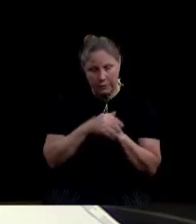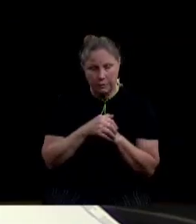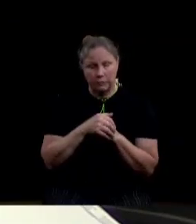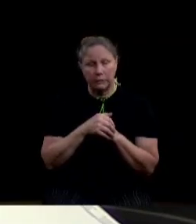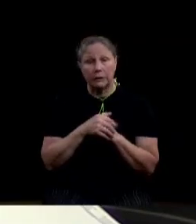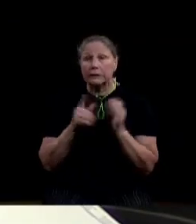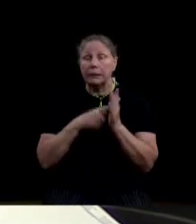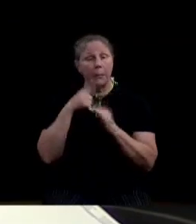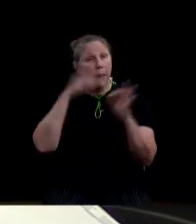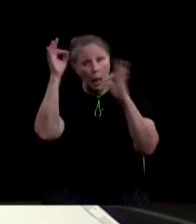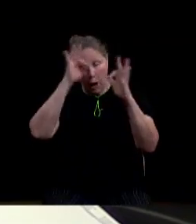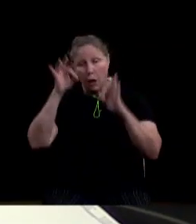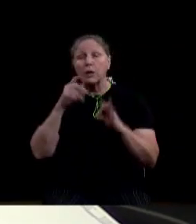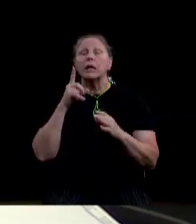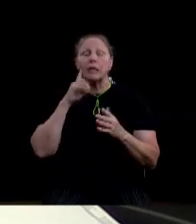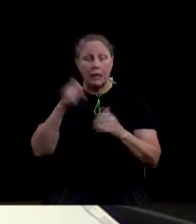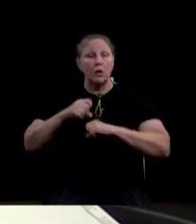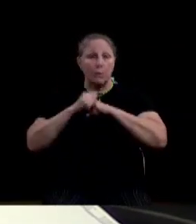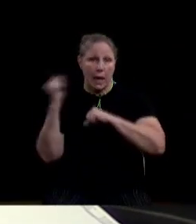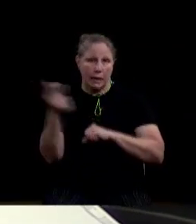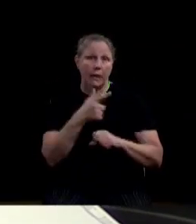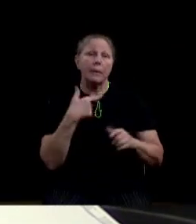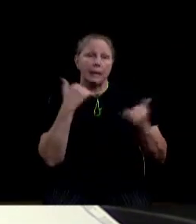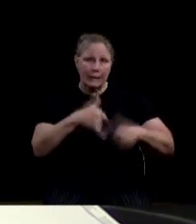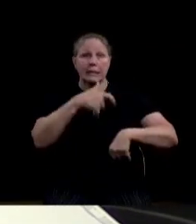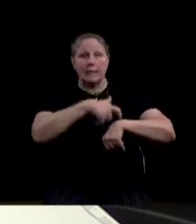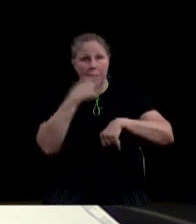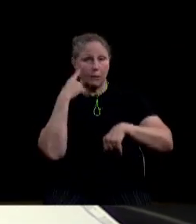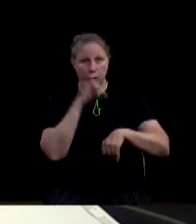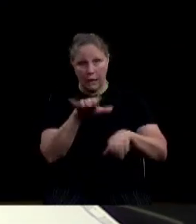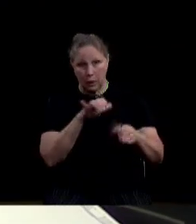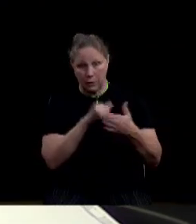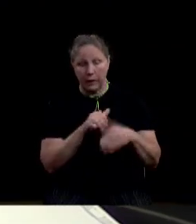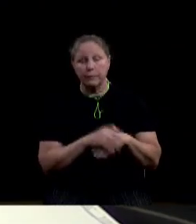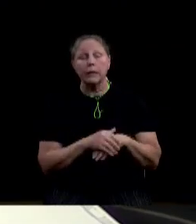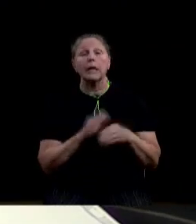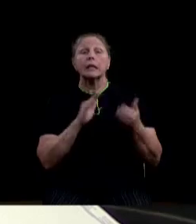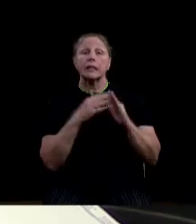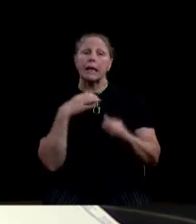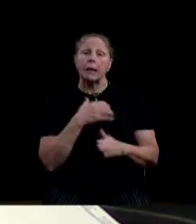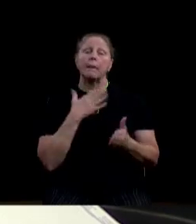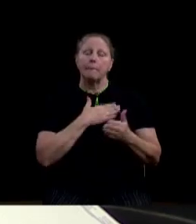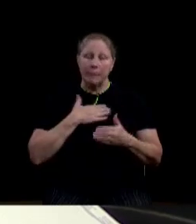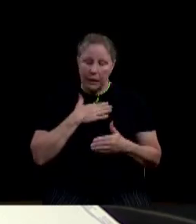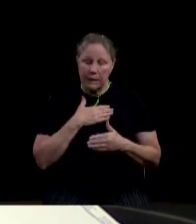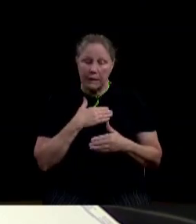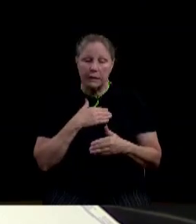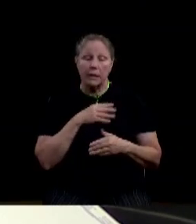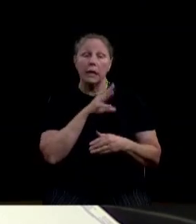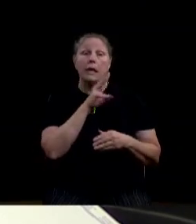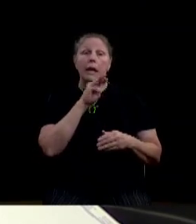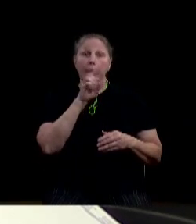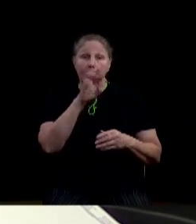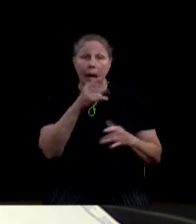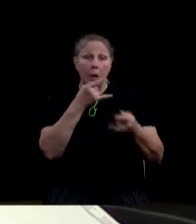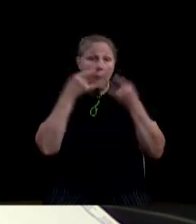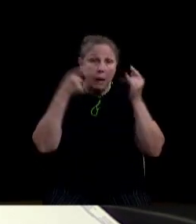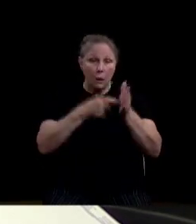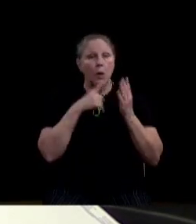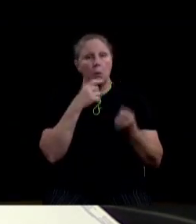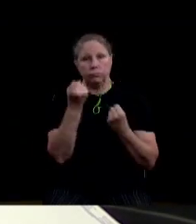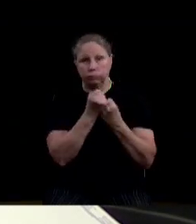I pray the City Council would uphold Mayor Deaver's mask order. The next comment is